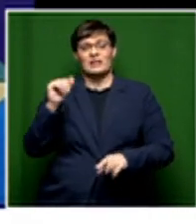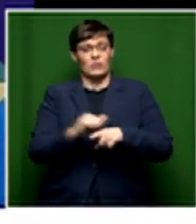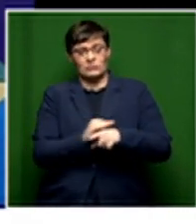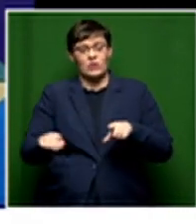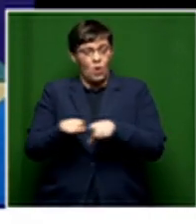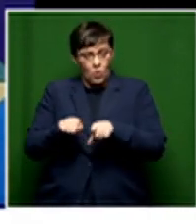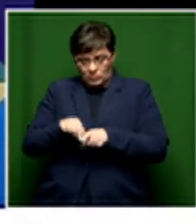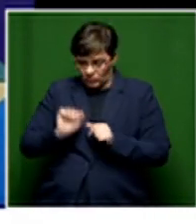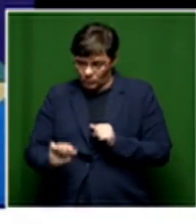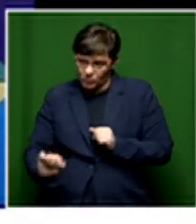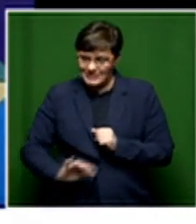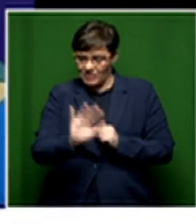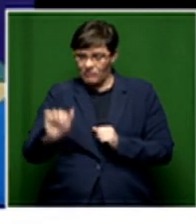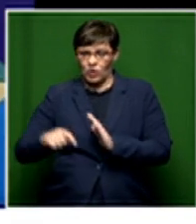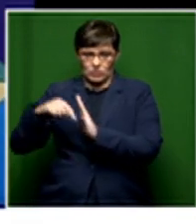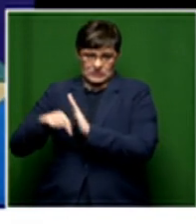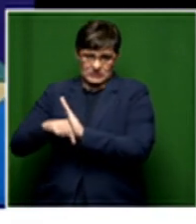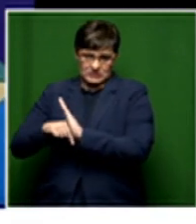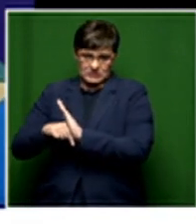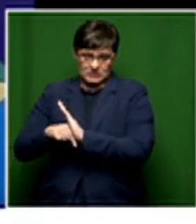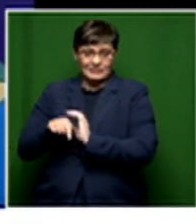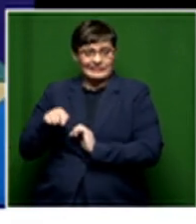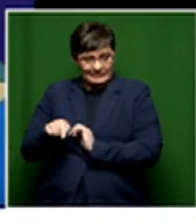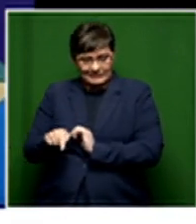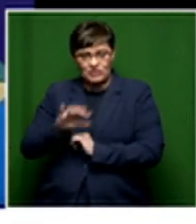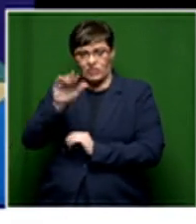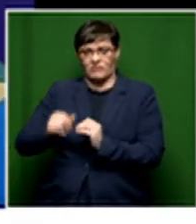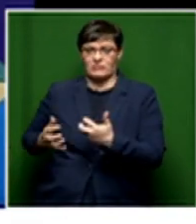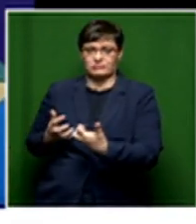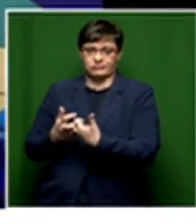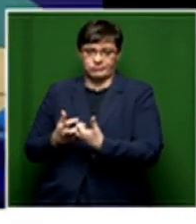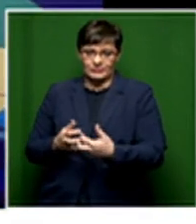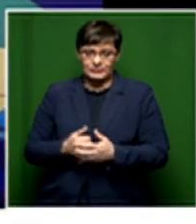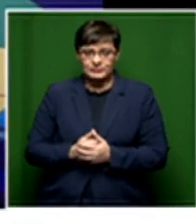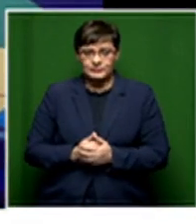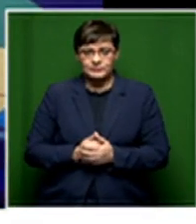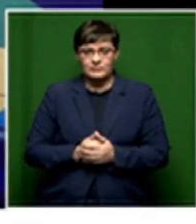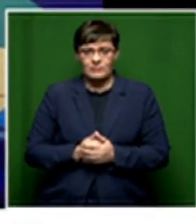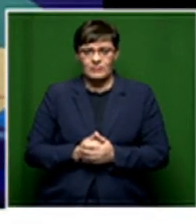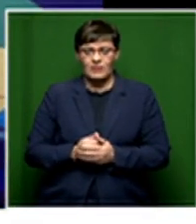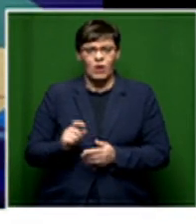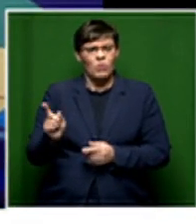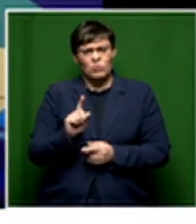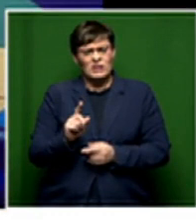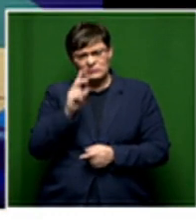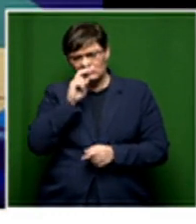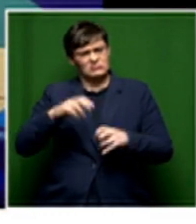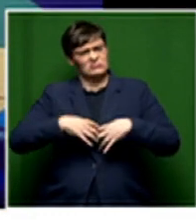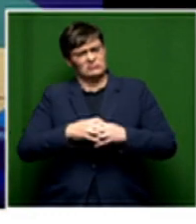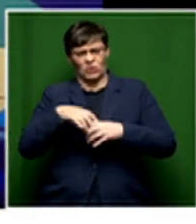also understanding the South African context, and that's where the South African chapter comes in. What really necessitated this